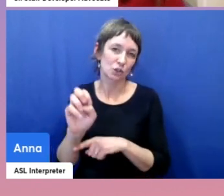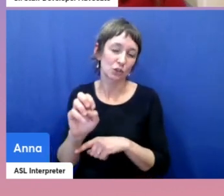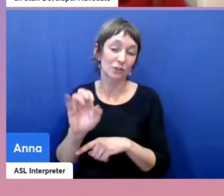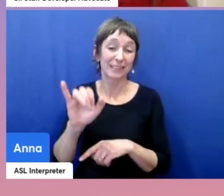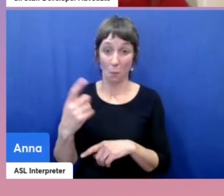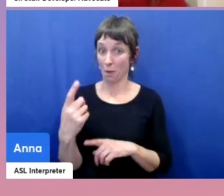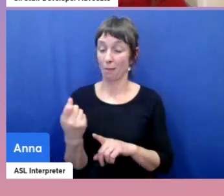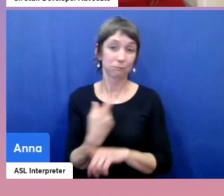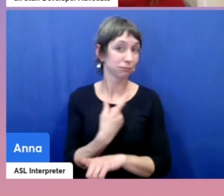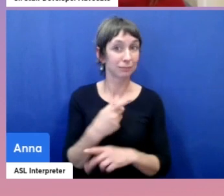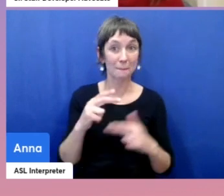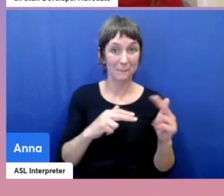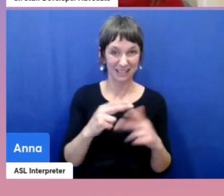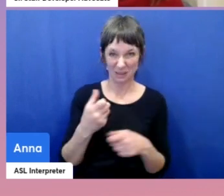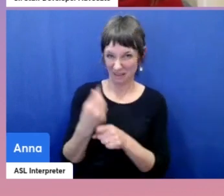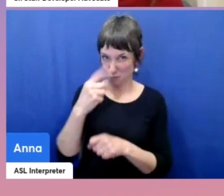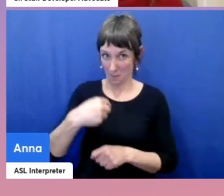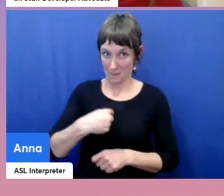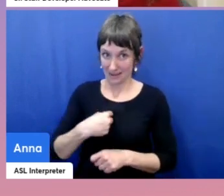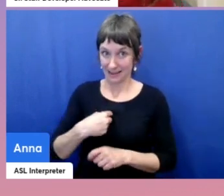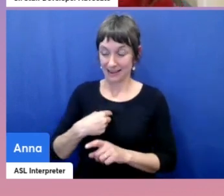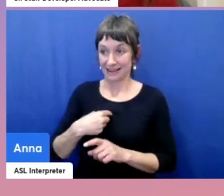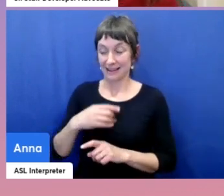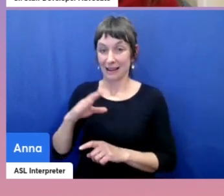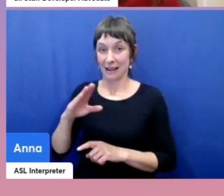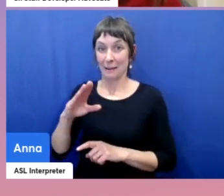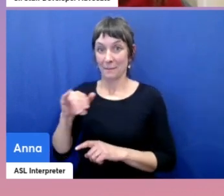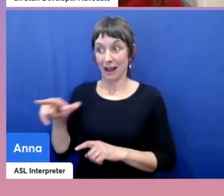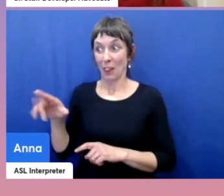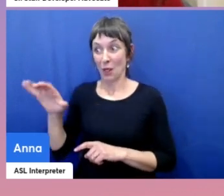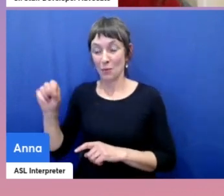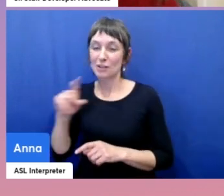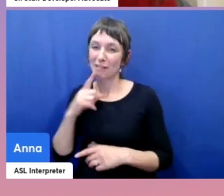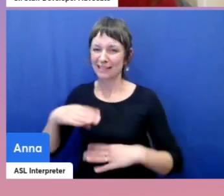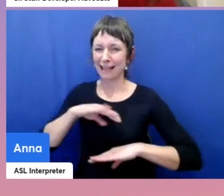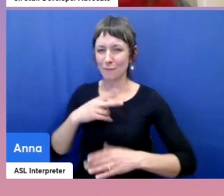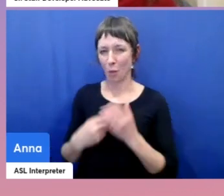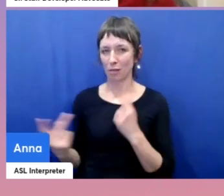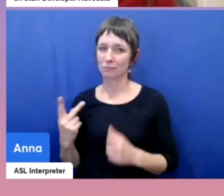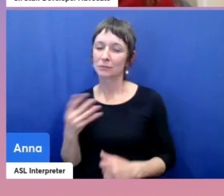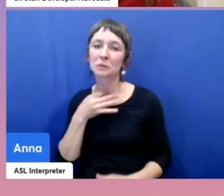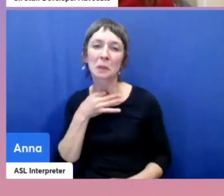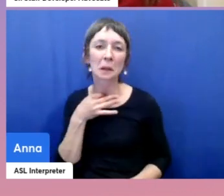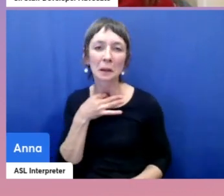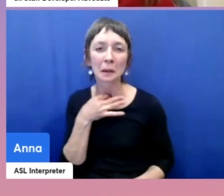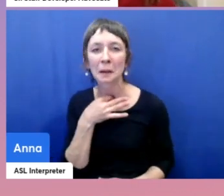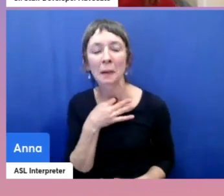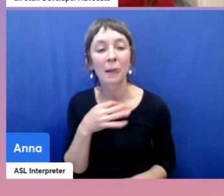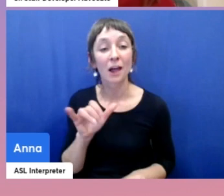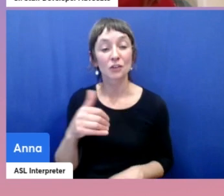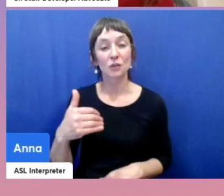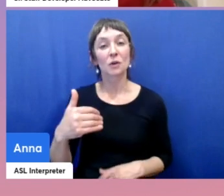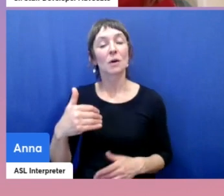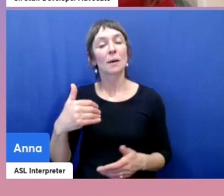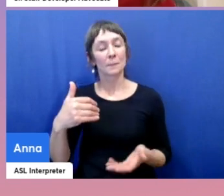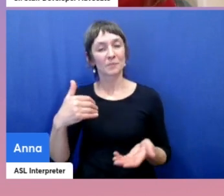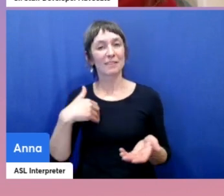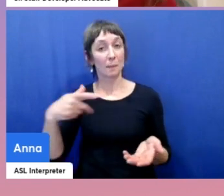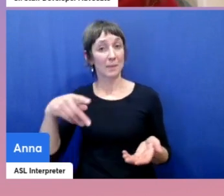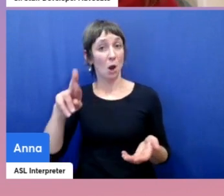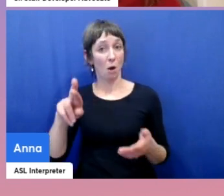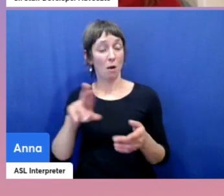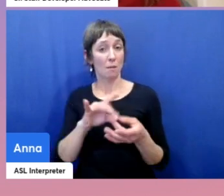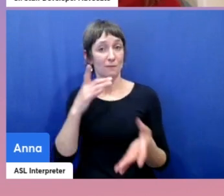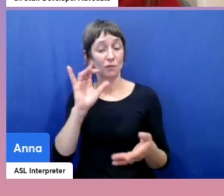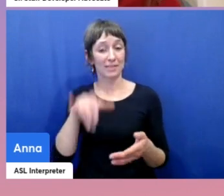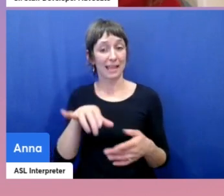me by Luiz to satisfy both our curiosities. And there was also a PR put out for this feature, which is